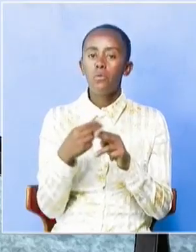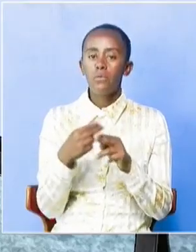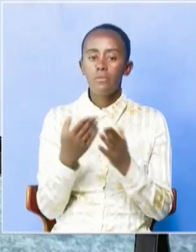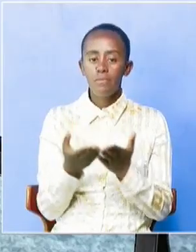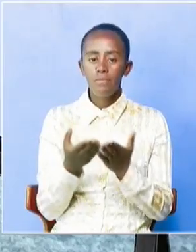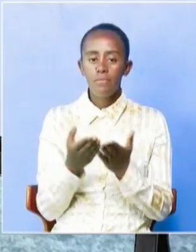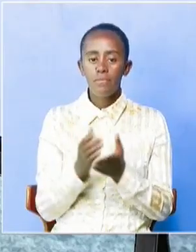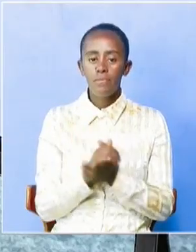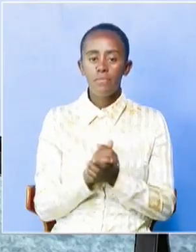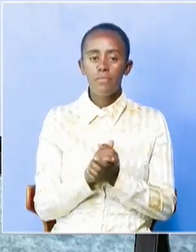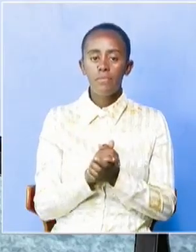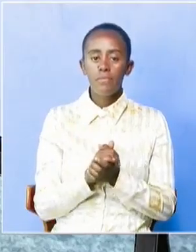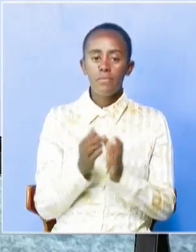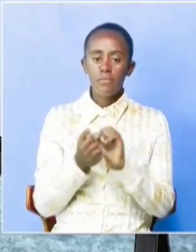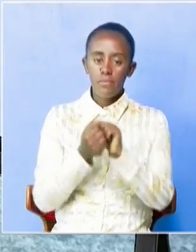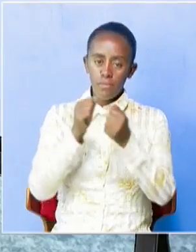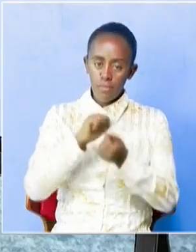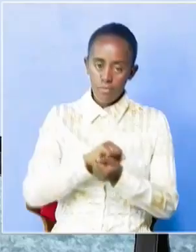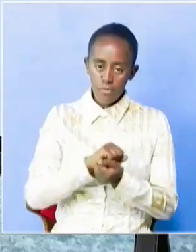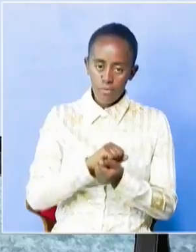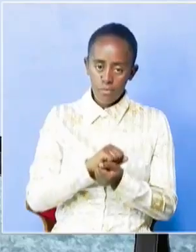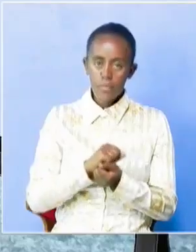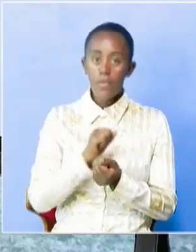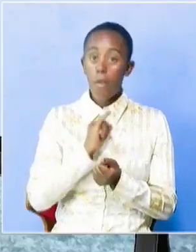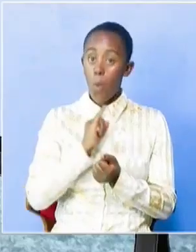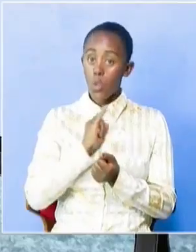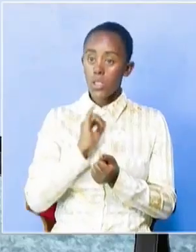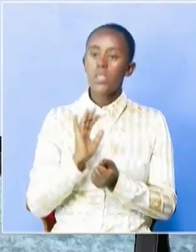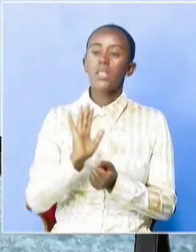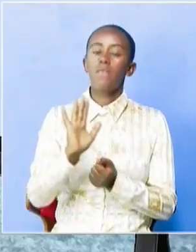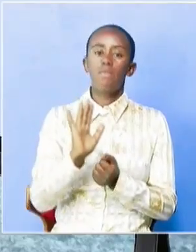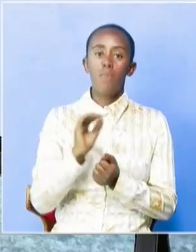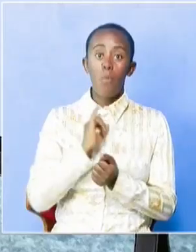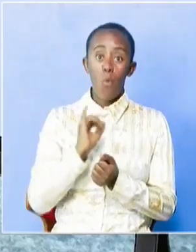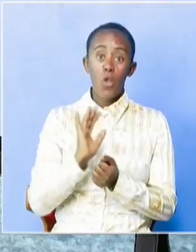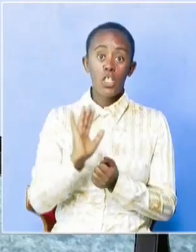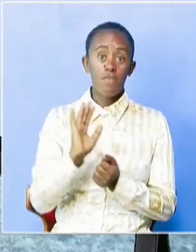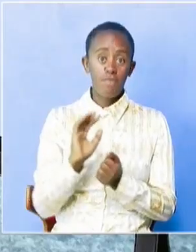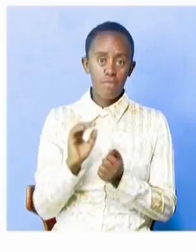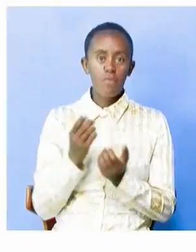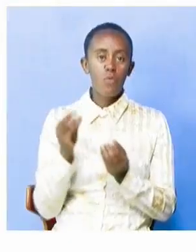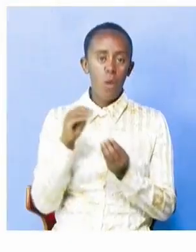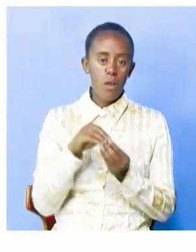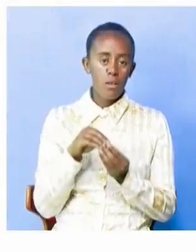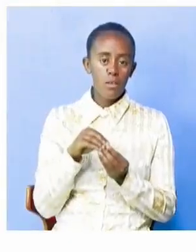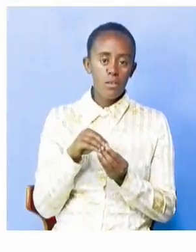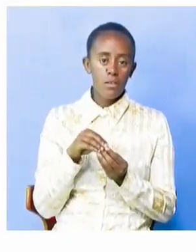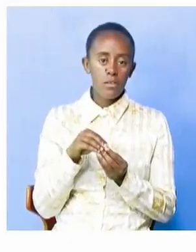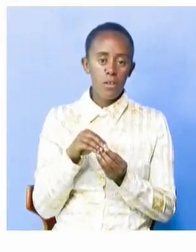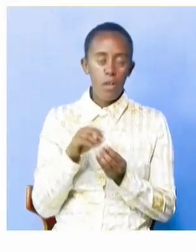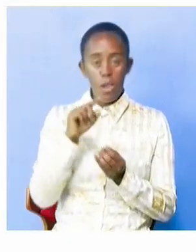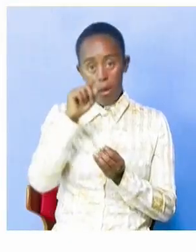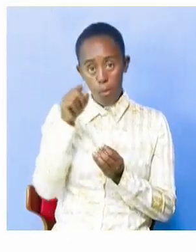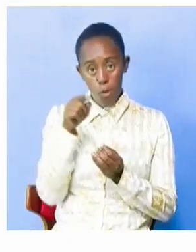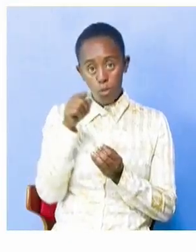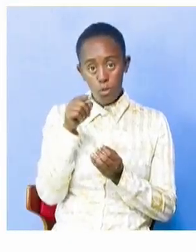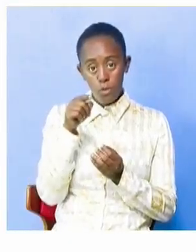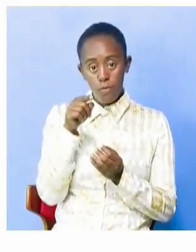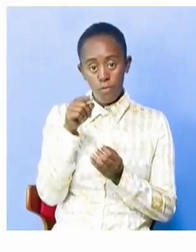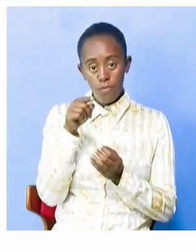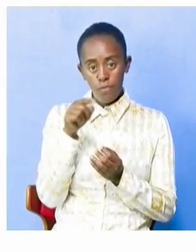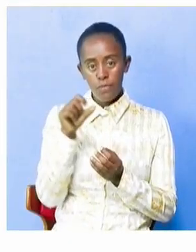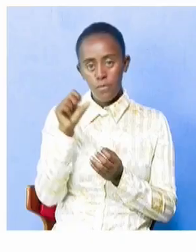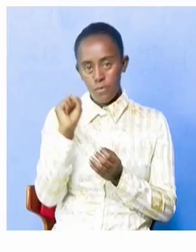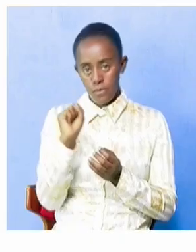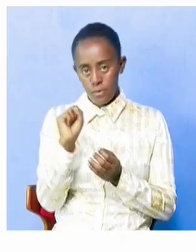noun and we're changing it to its possessive noun, we add what? First we add apostrophe and